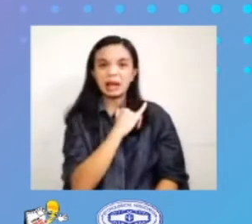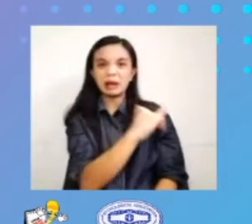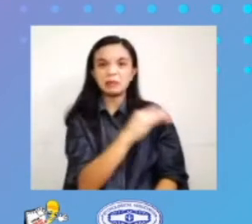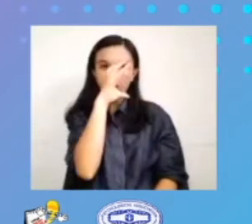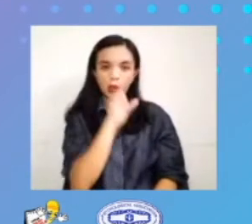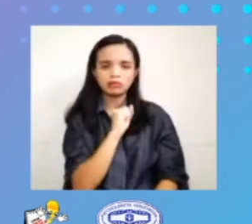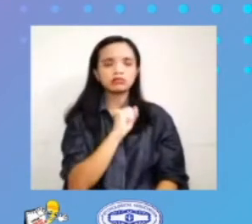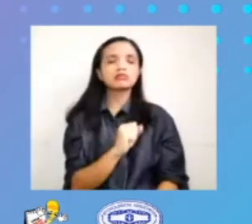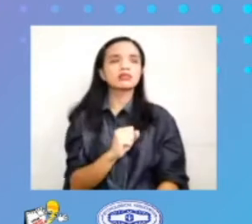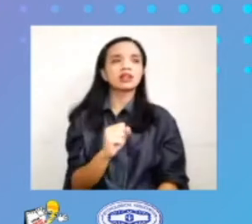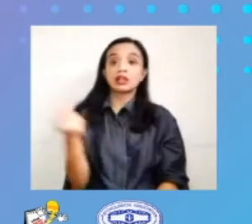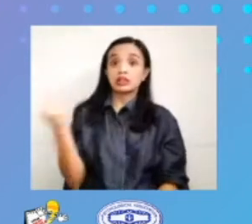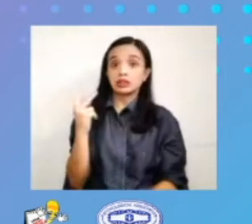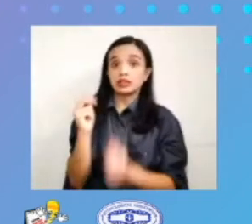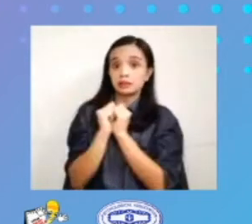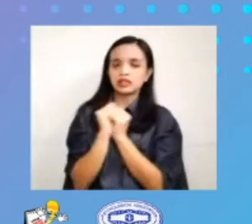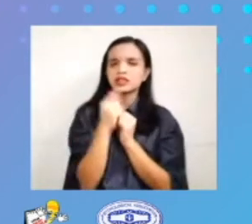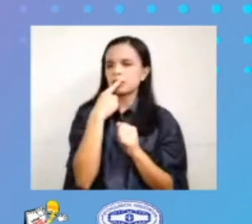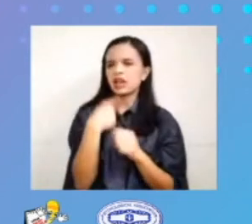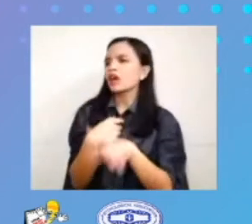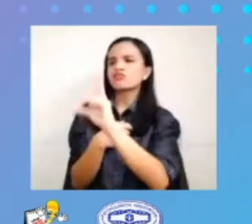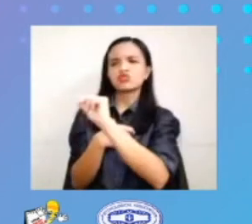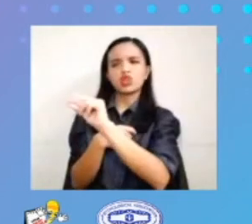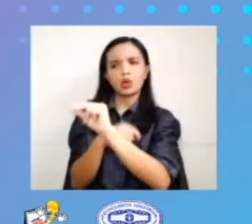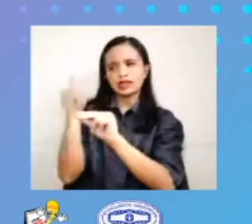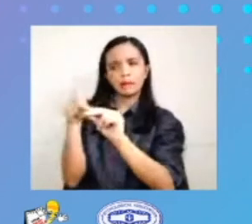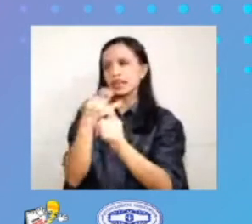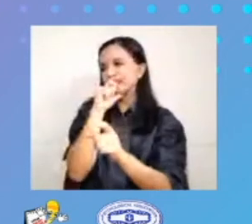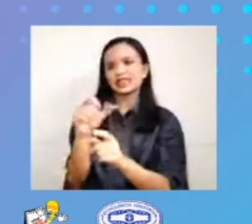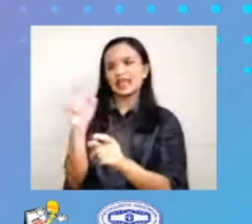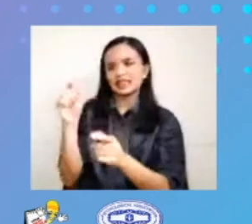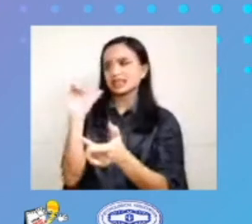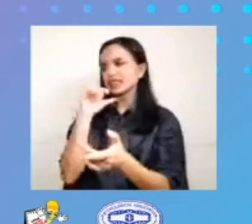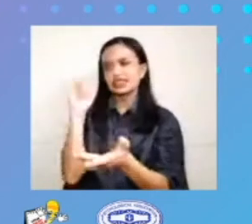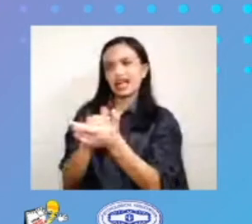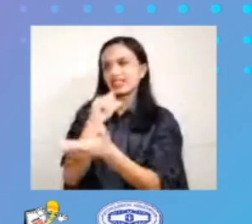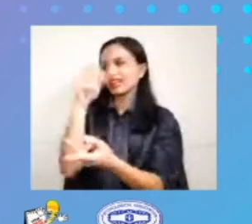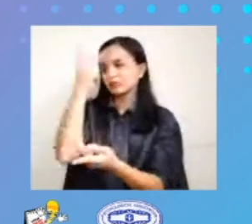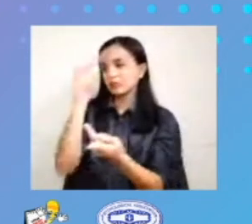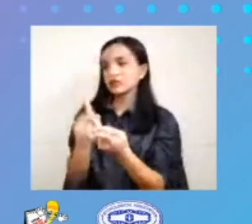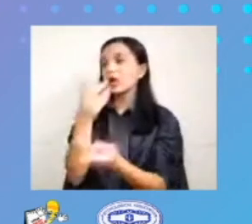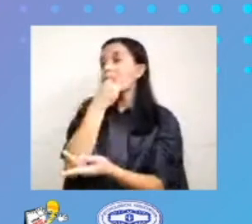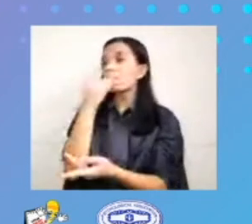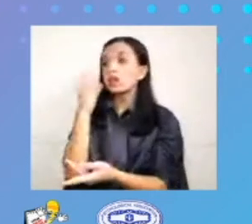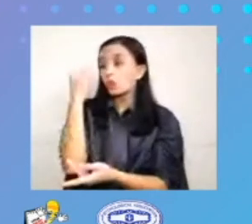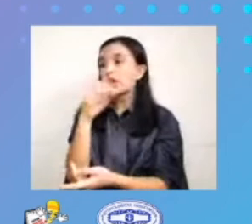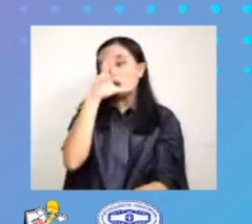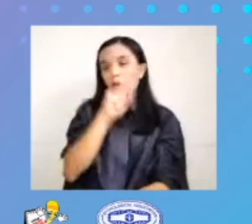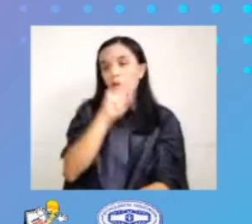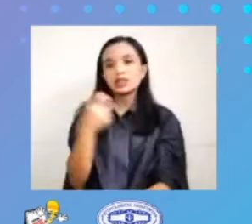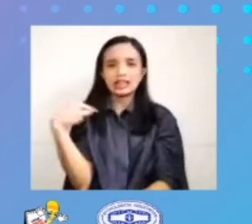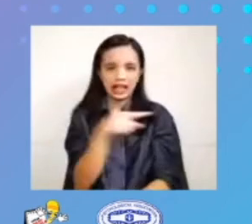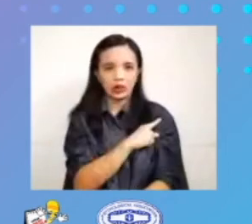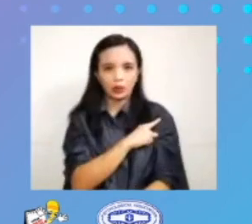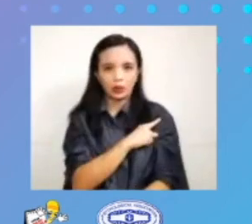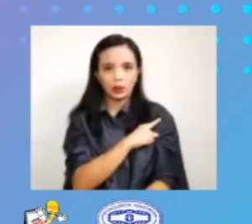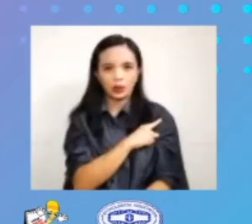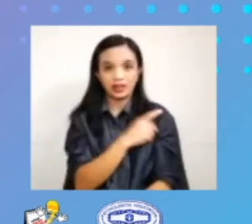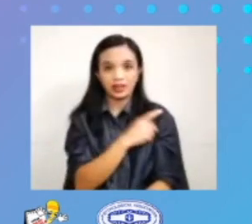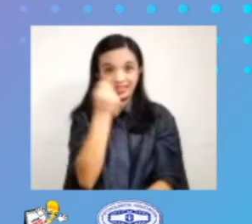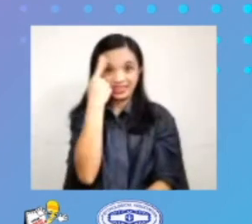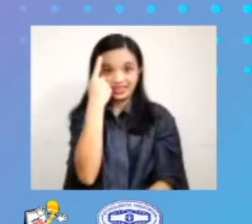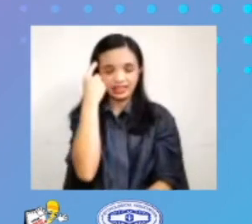neurotransmitters, hormones start going around your body, allowing you to have better thought processing,